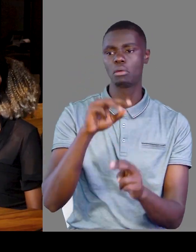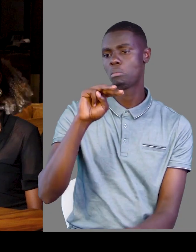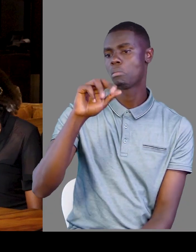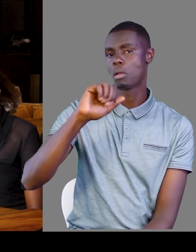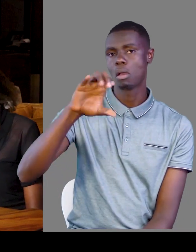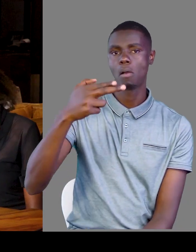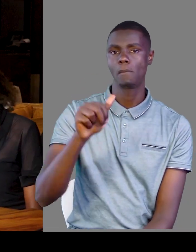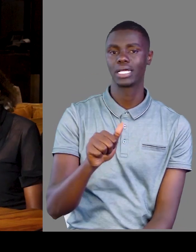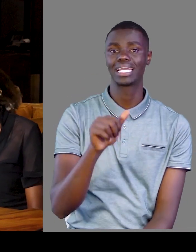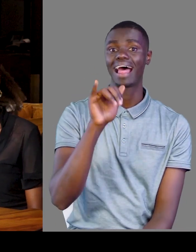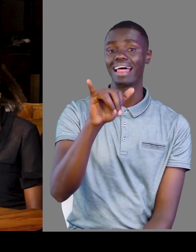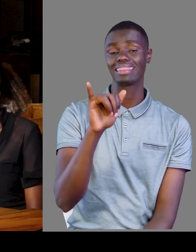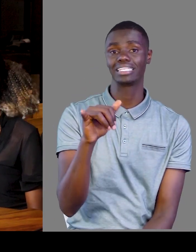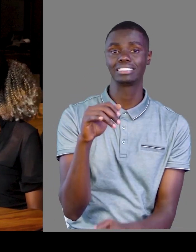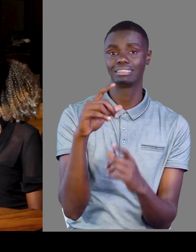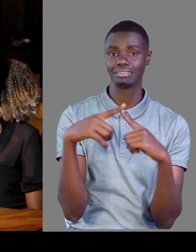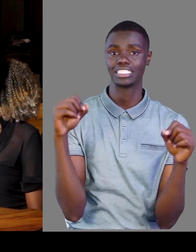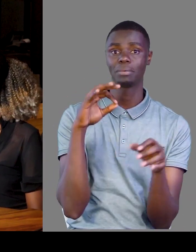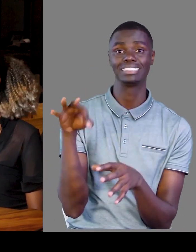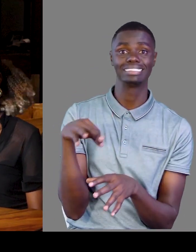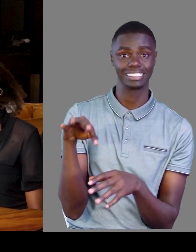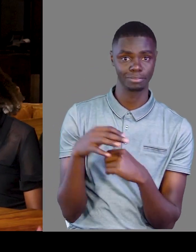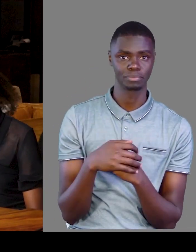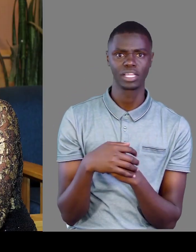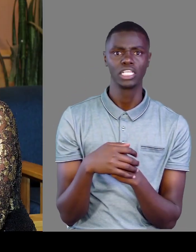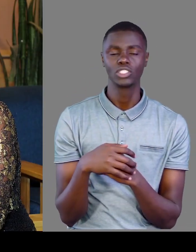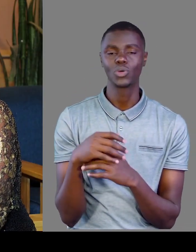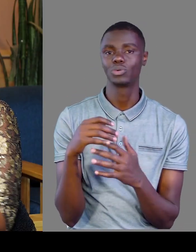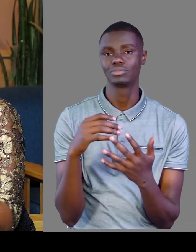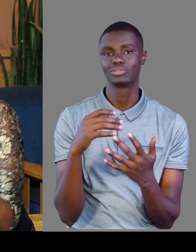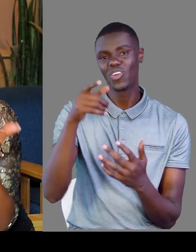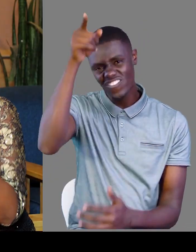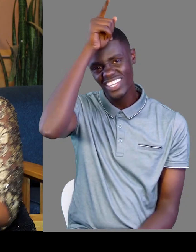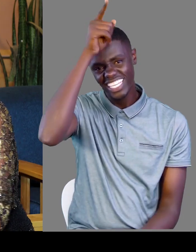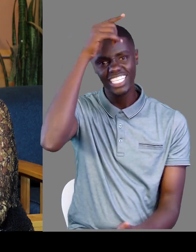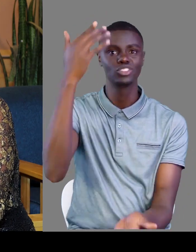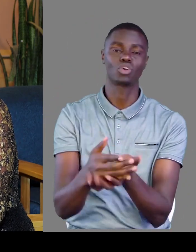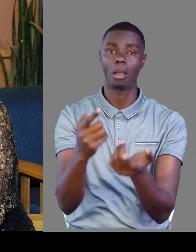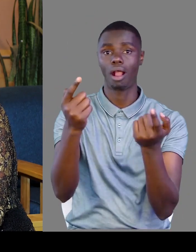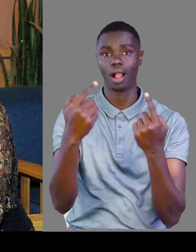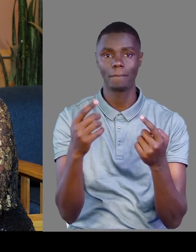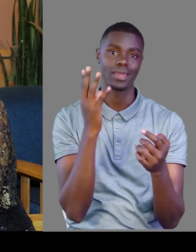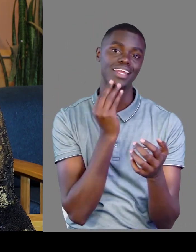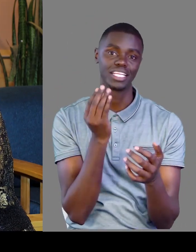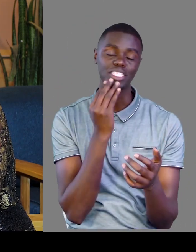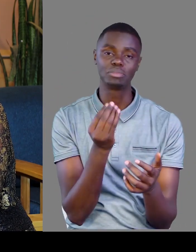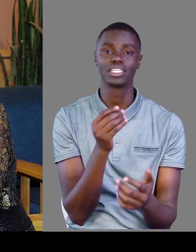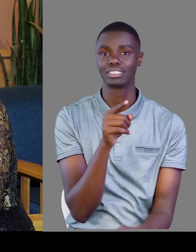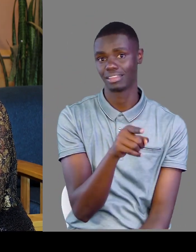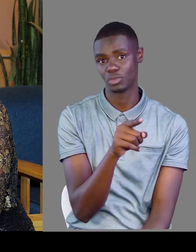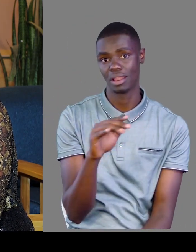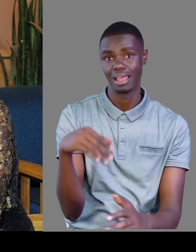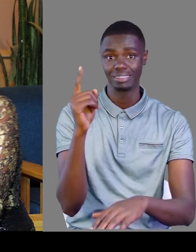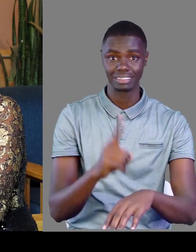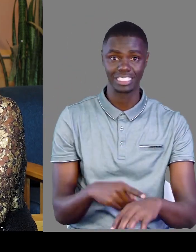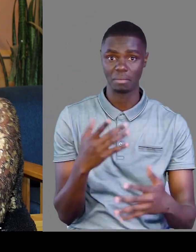Matcha, please. Japanese tea powder. Yeah, so please, usikuwe mshamba, just come here and you're going to have an experience